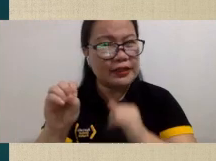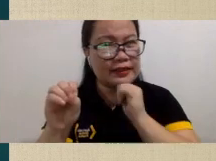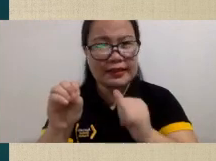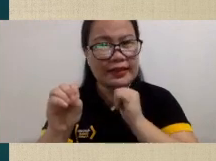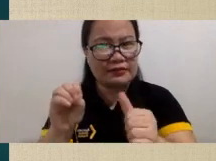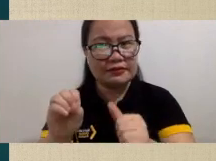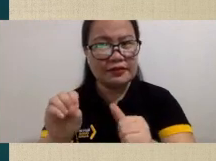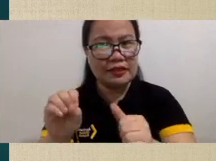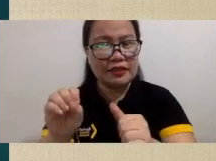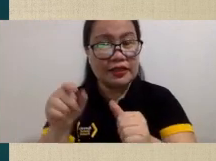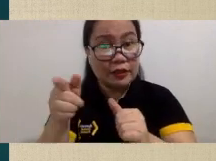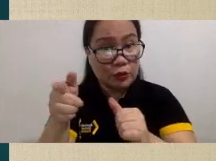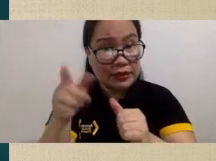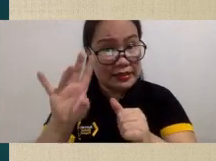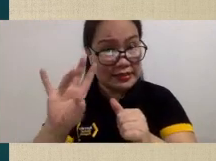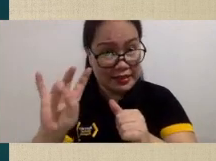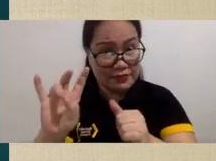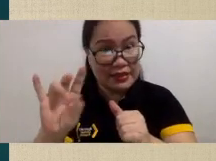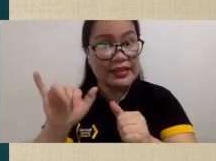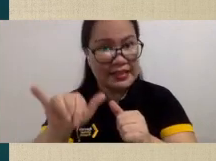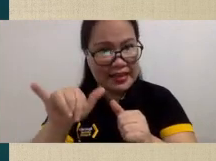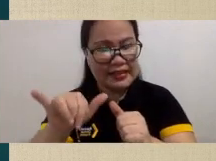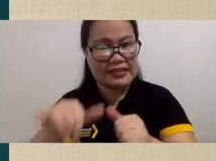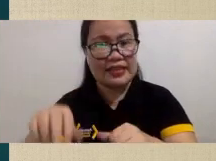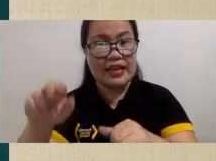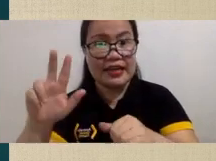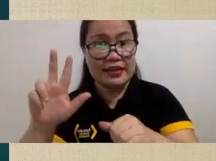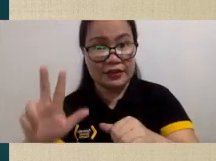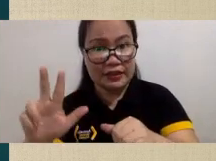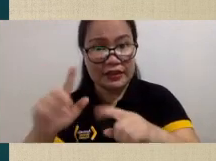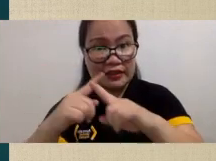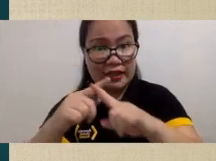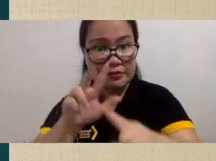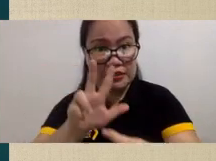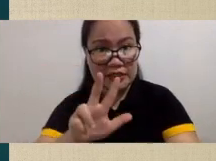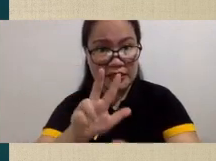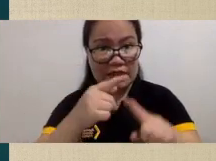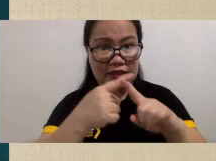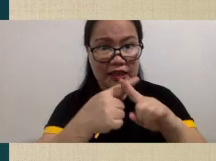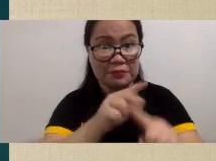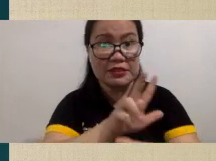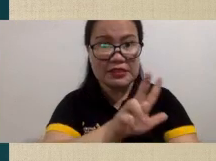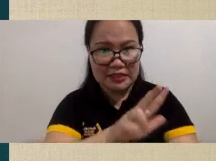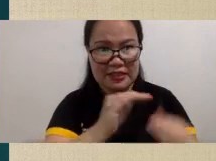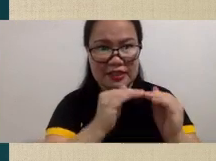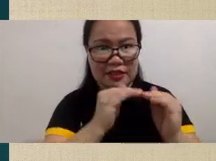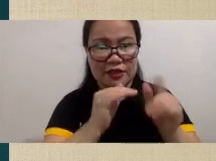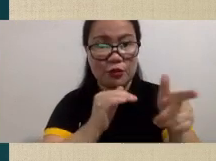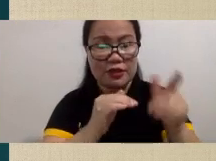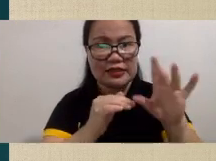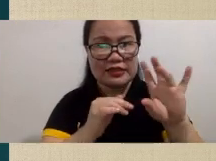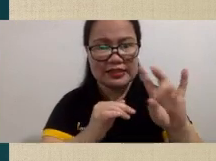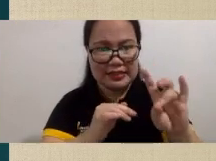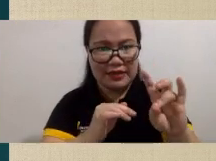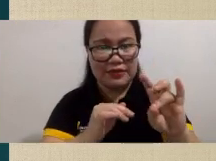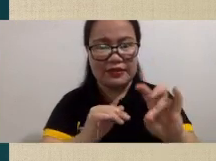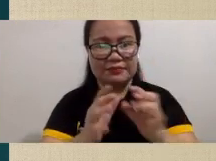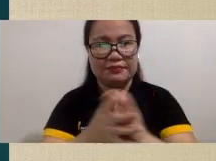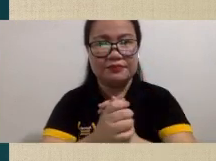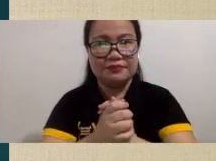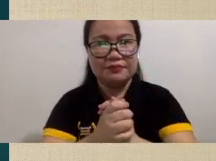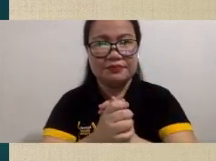cube. 27, it's a perfect cube because of 3 raised to 3. So 3 times 3, 9 times 3,